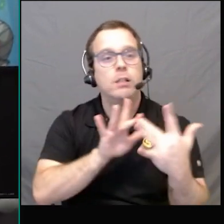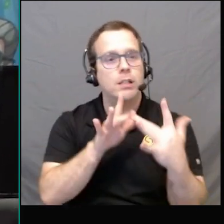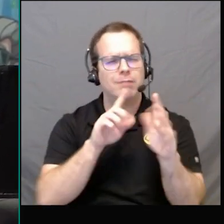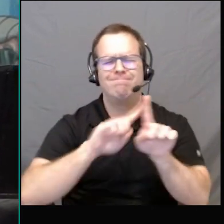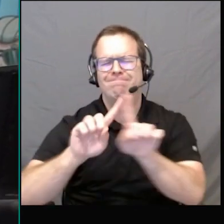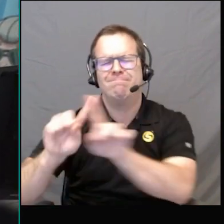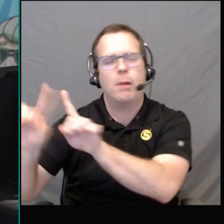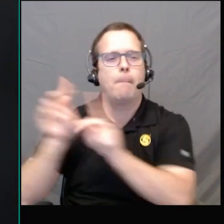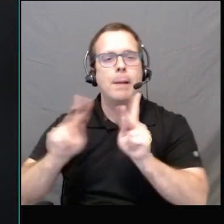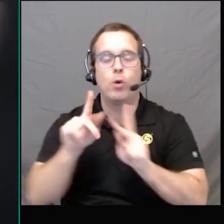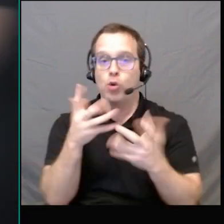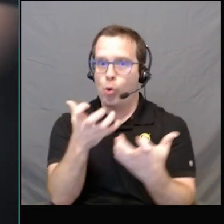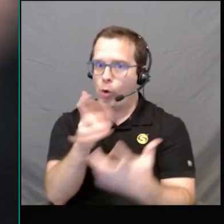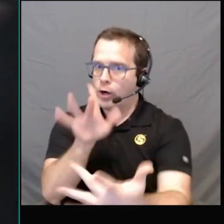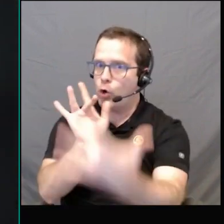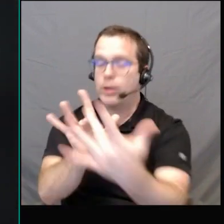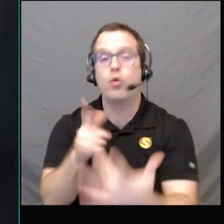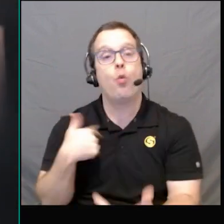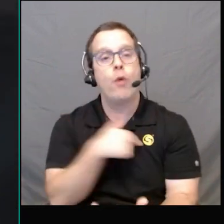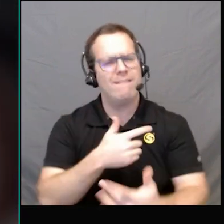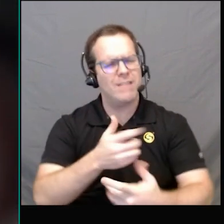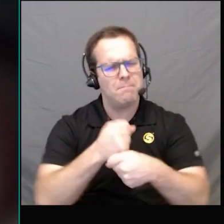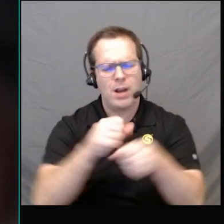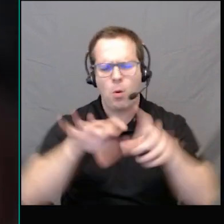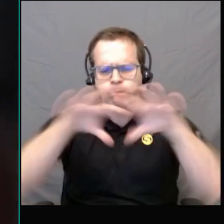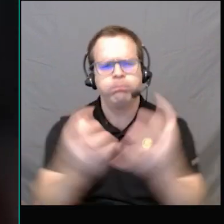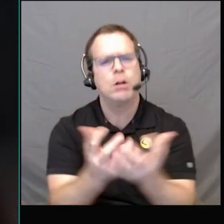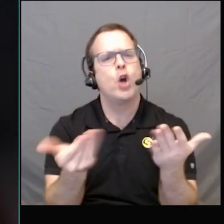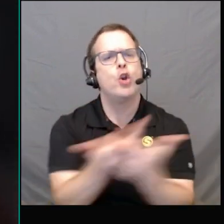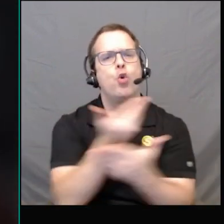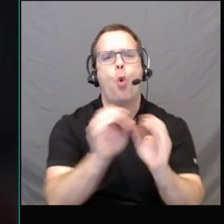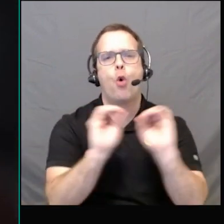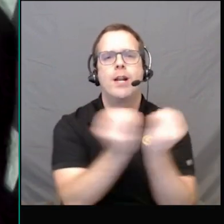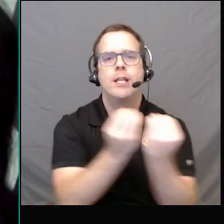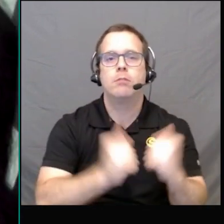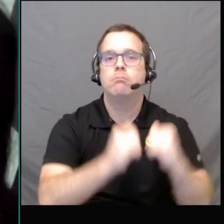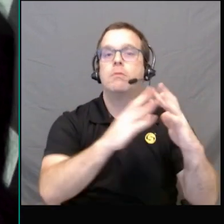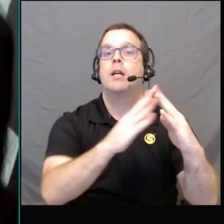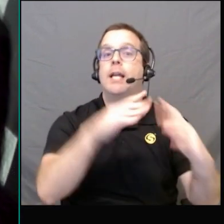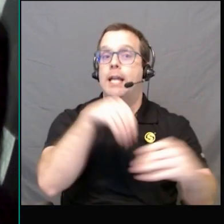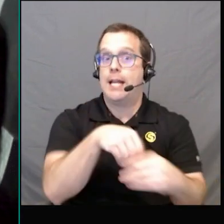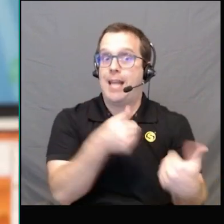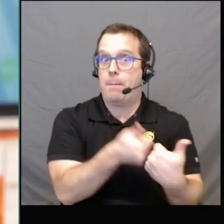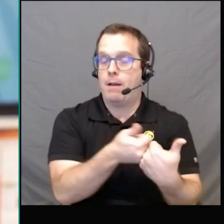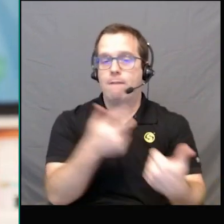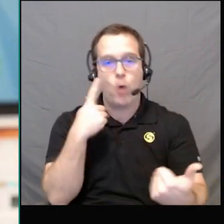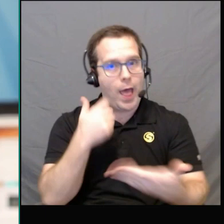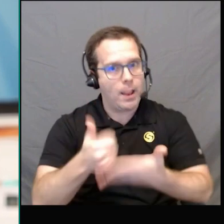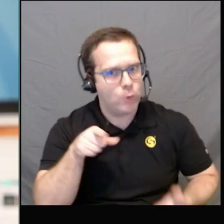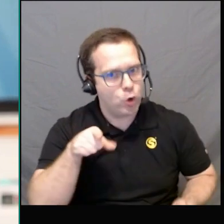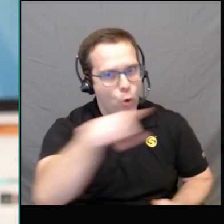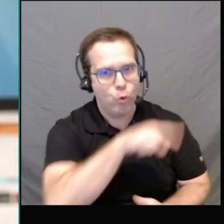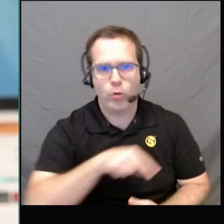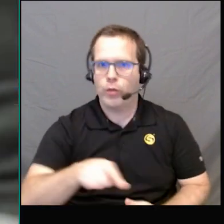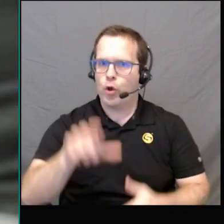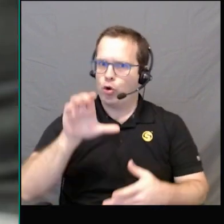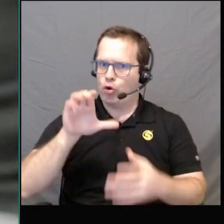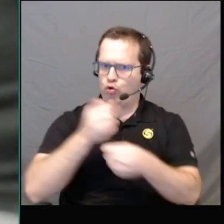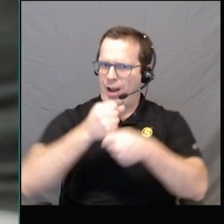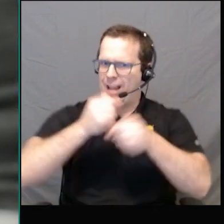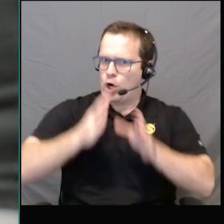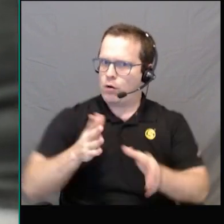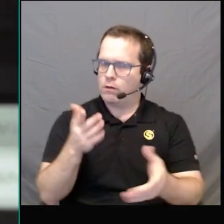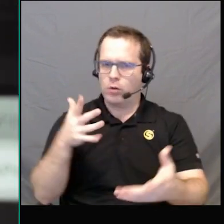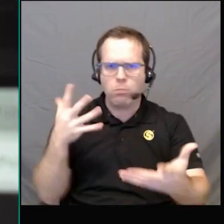want to reach, we've created an entirely new organization within gaming to help you, the creator, get the best out